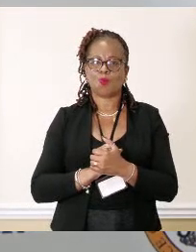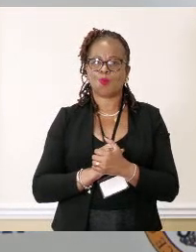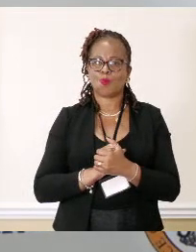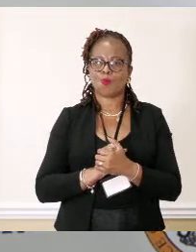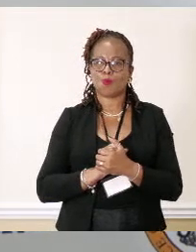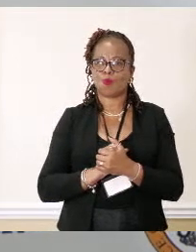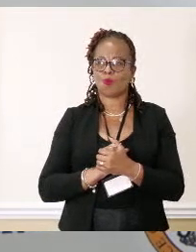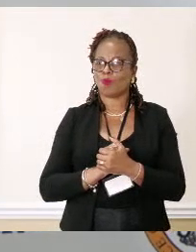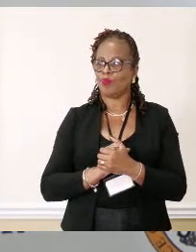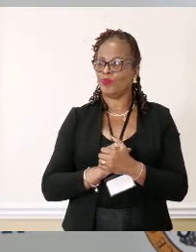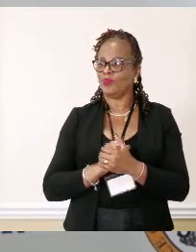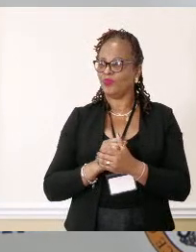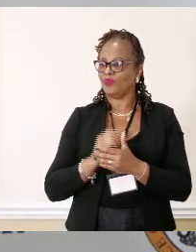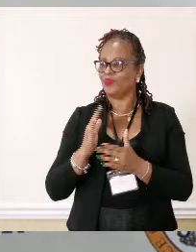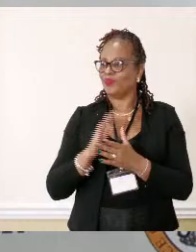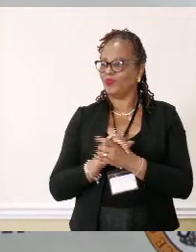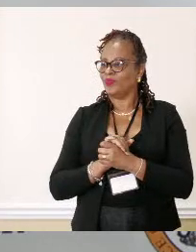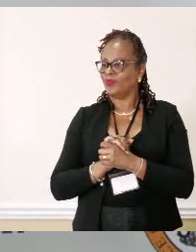Hello.